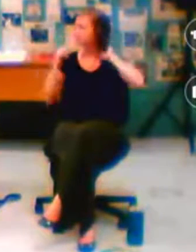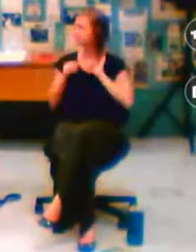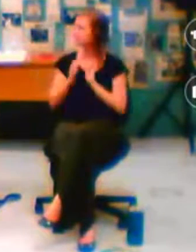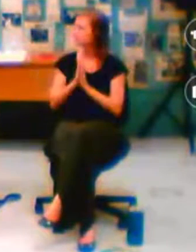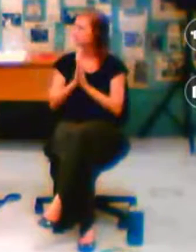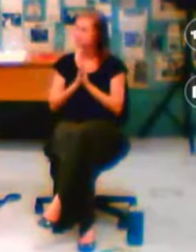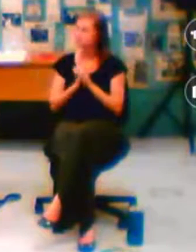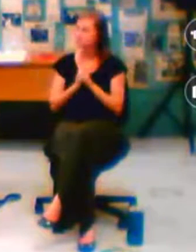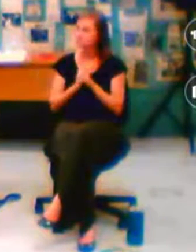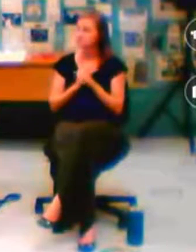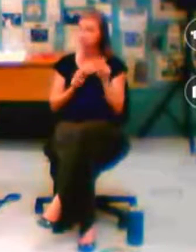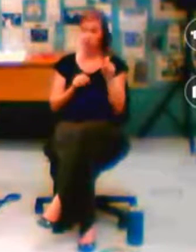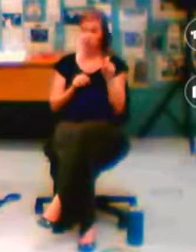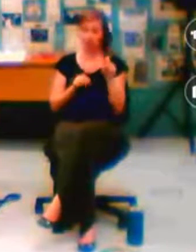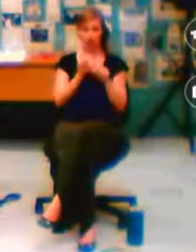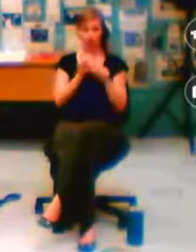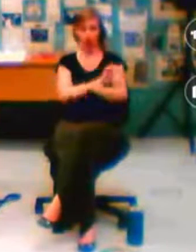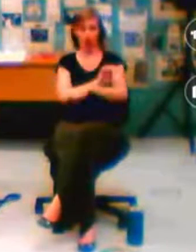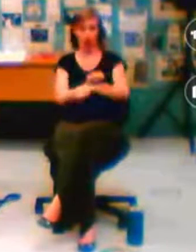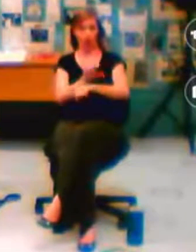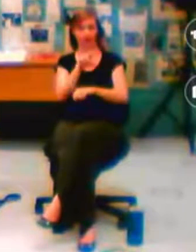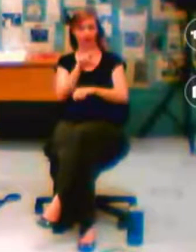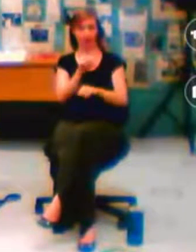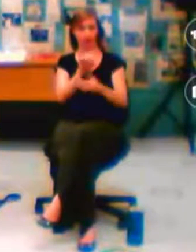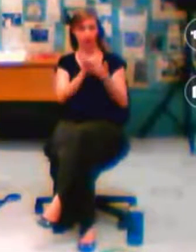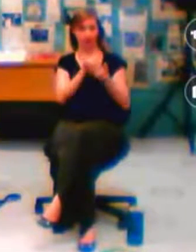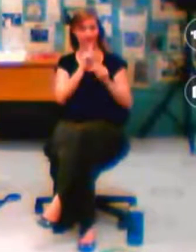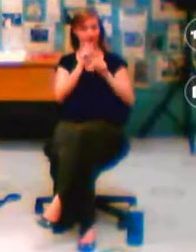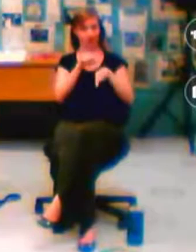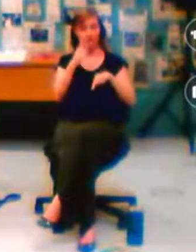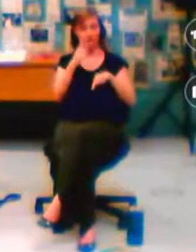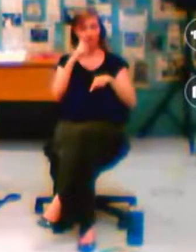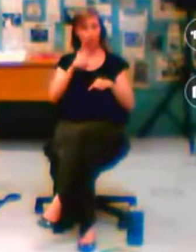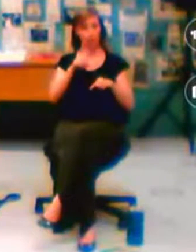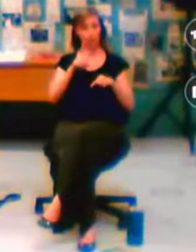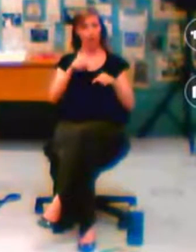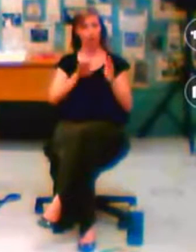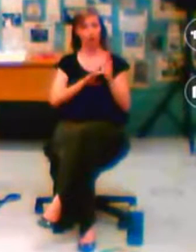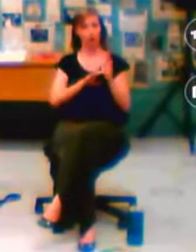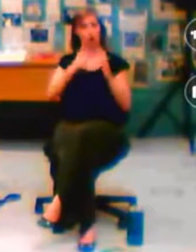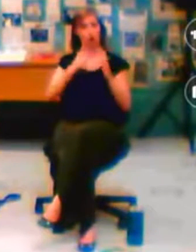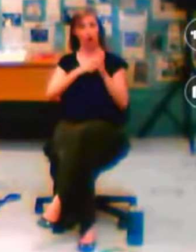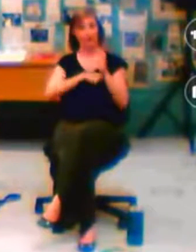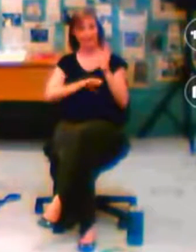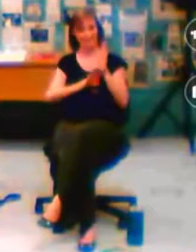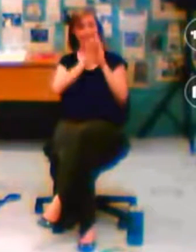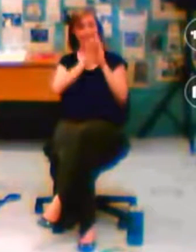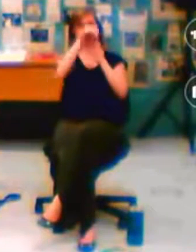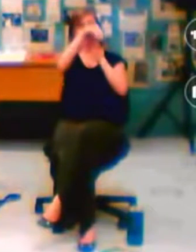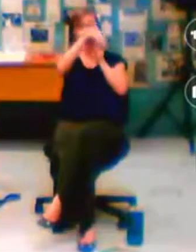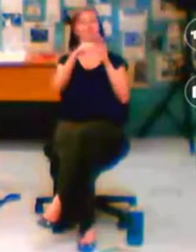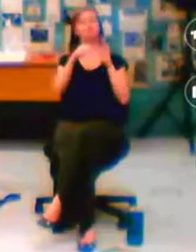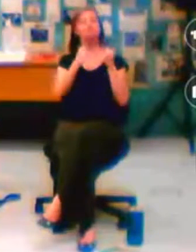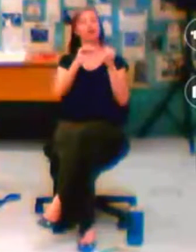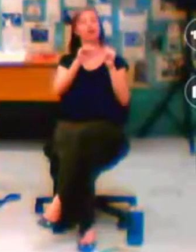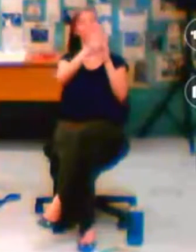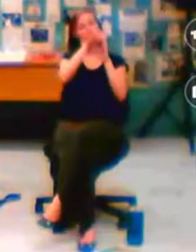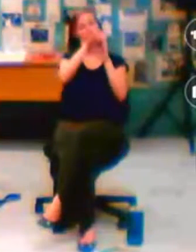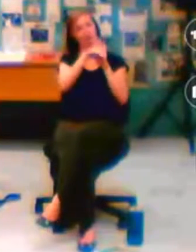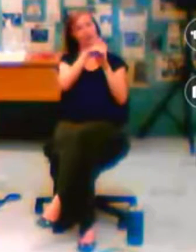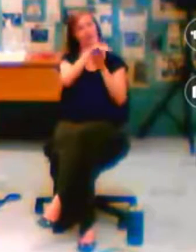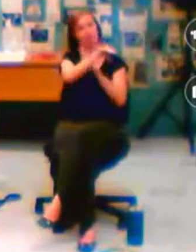up into 30 seconds. I'm sorry. Can you make it so we could say yes or no to? Yeah. So the question